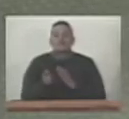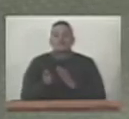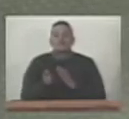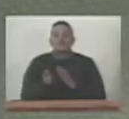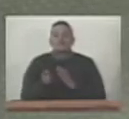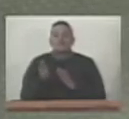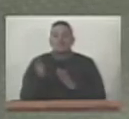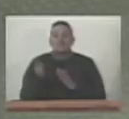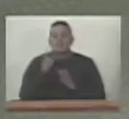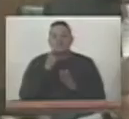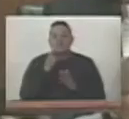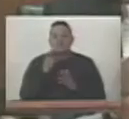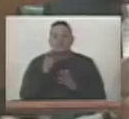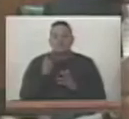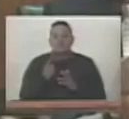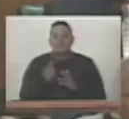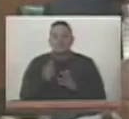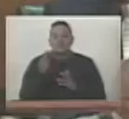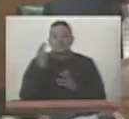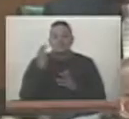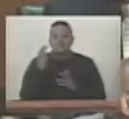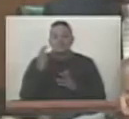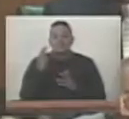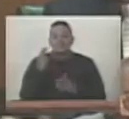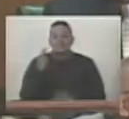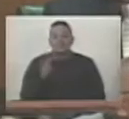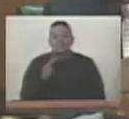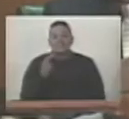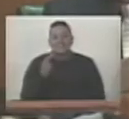to conclude these two.